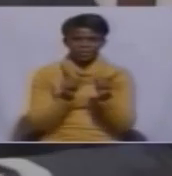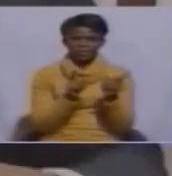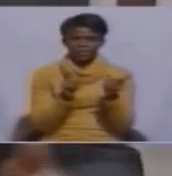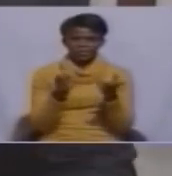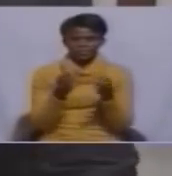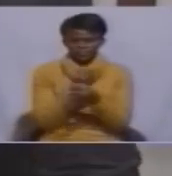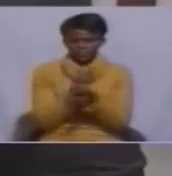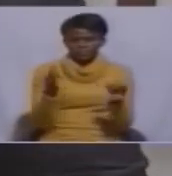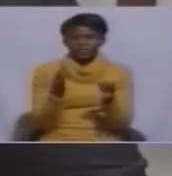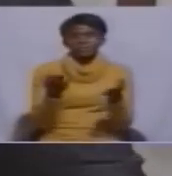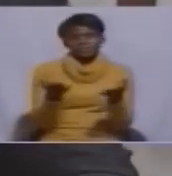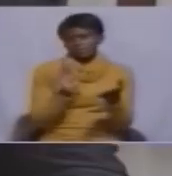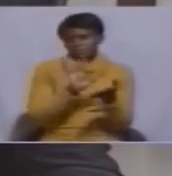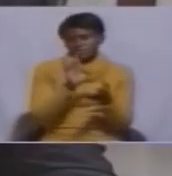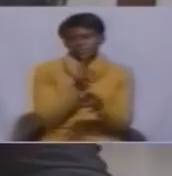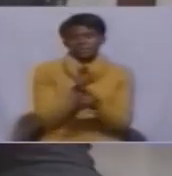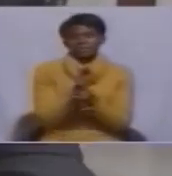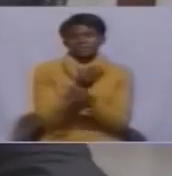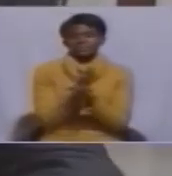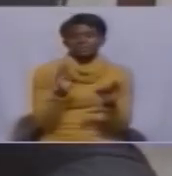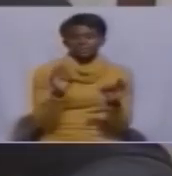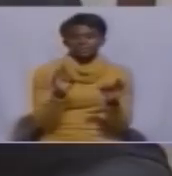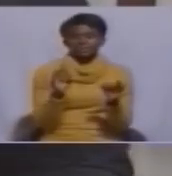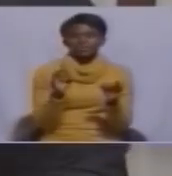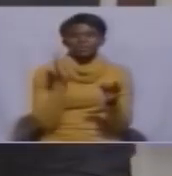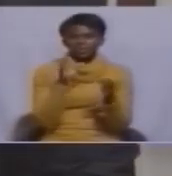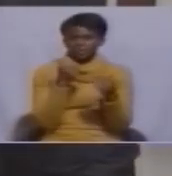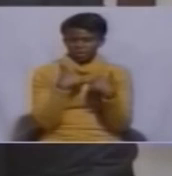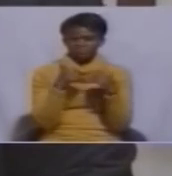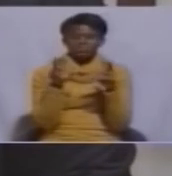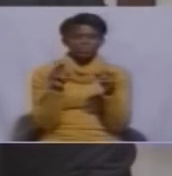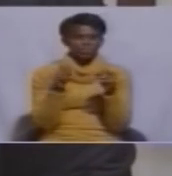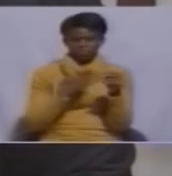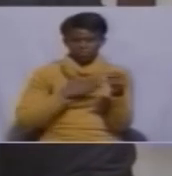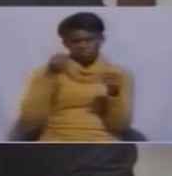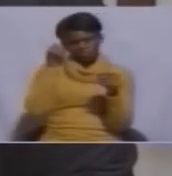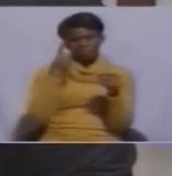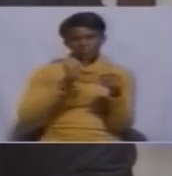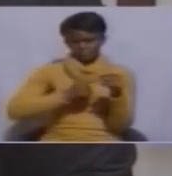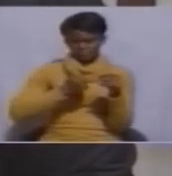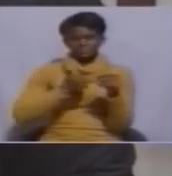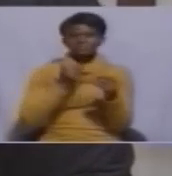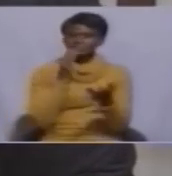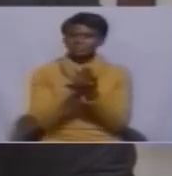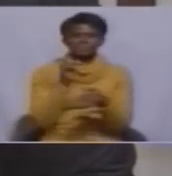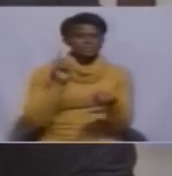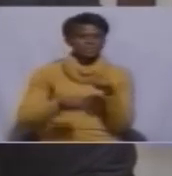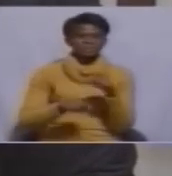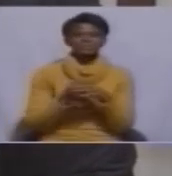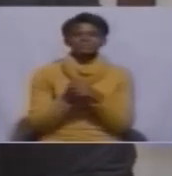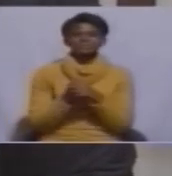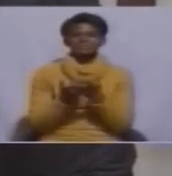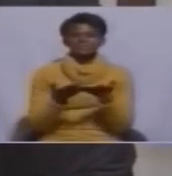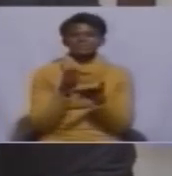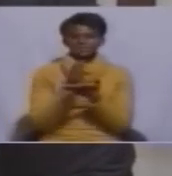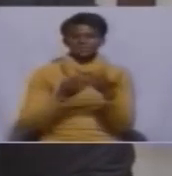everyone is free to practice their own religion. So there will be no, my understanding is that no religion will be stopped. If